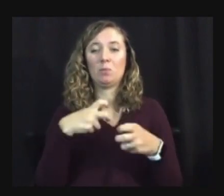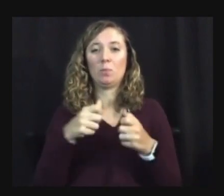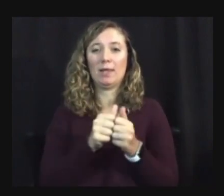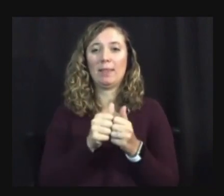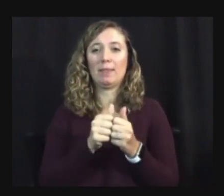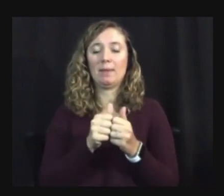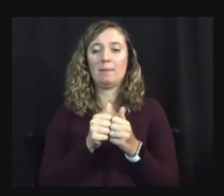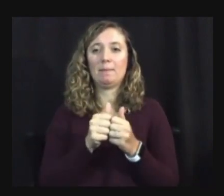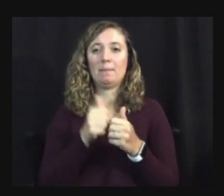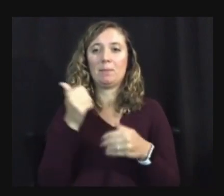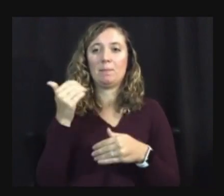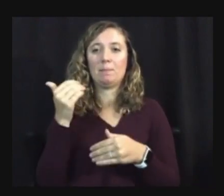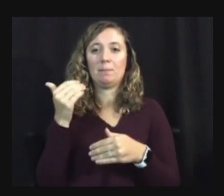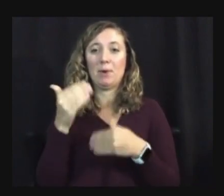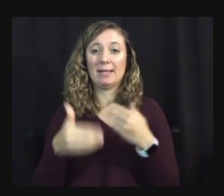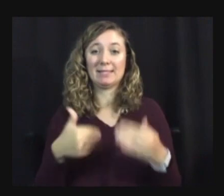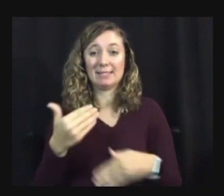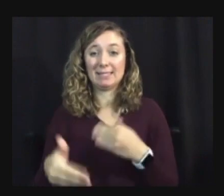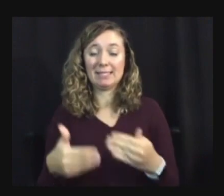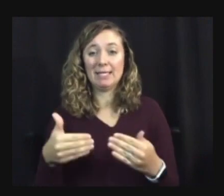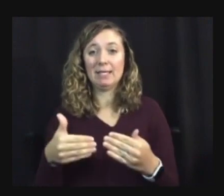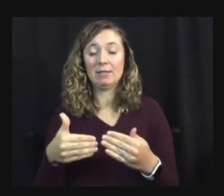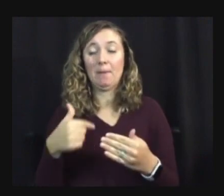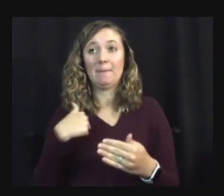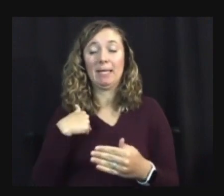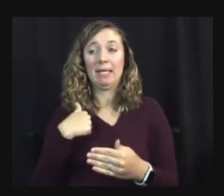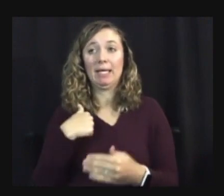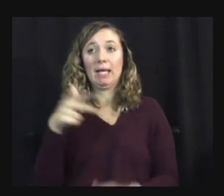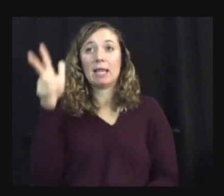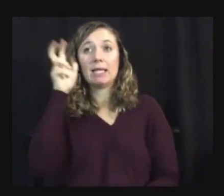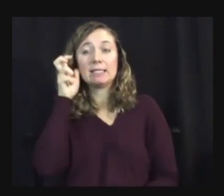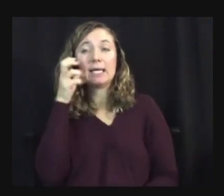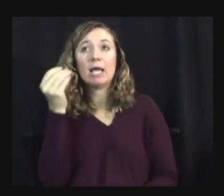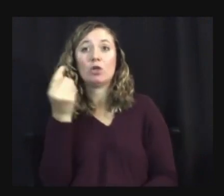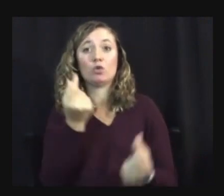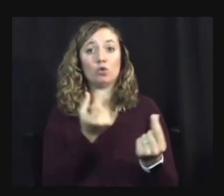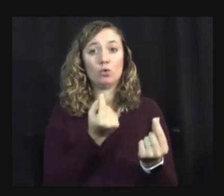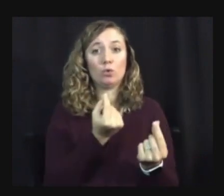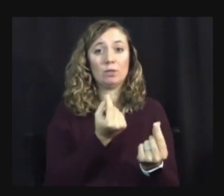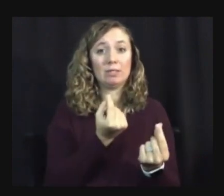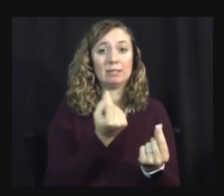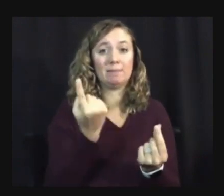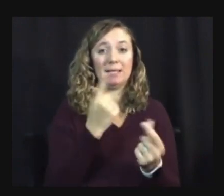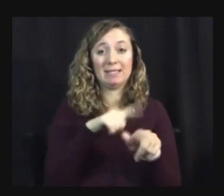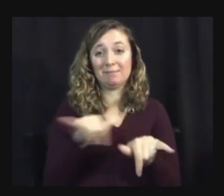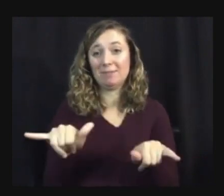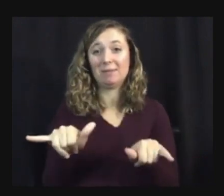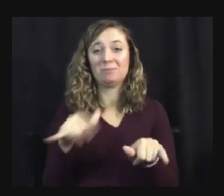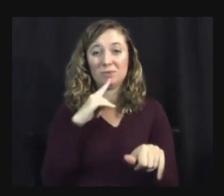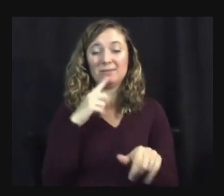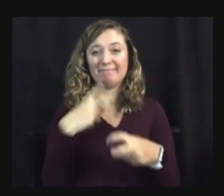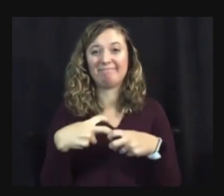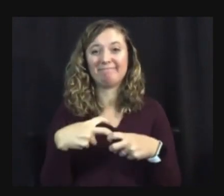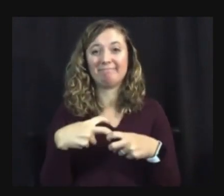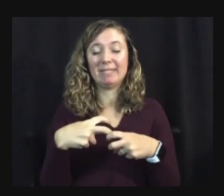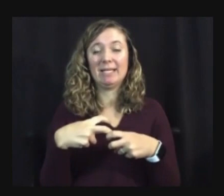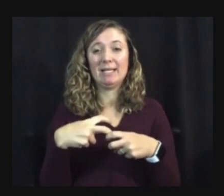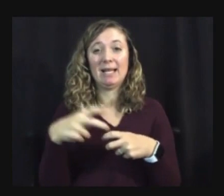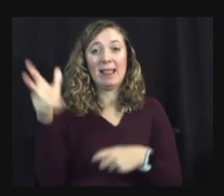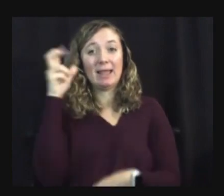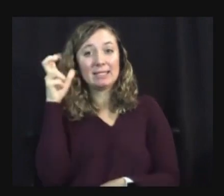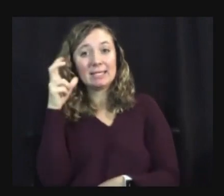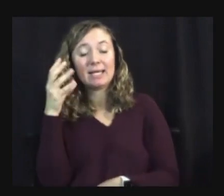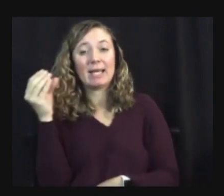me, listening and doing something else is very difficult. Listening and processing